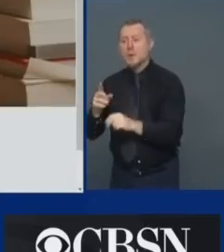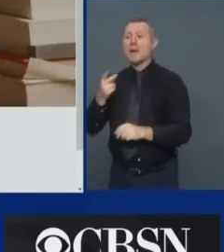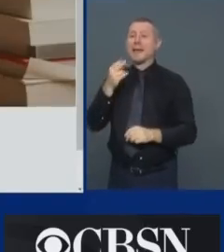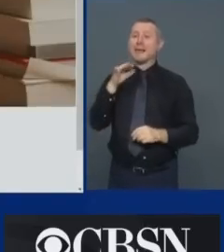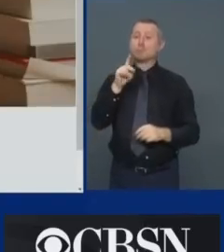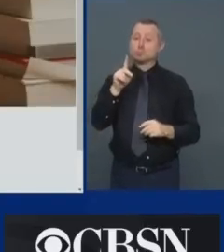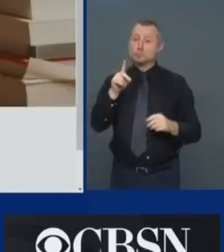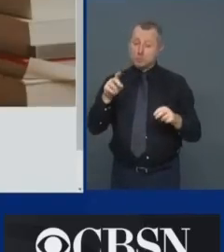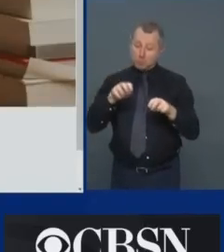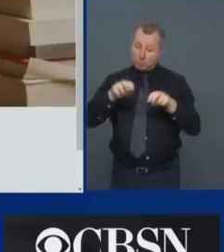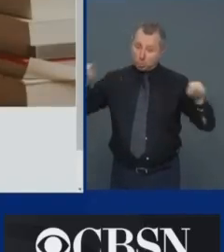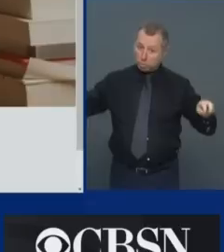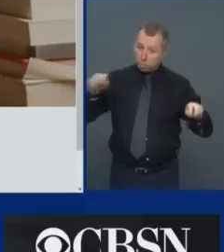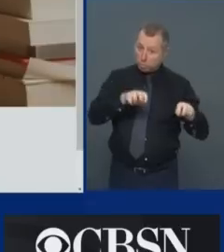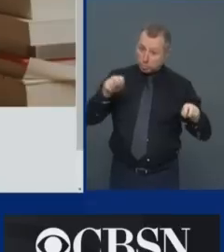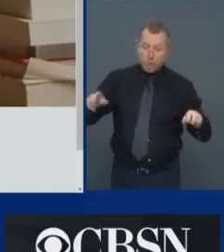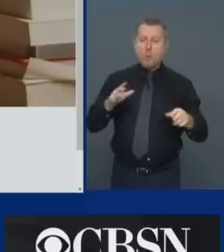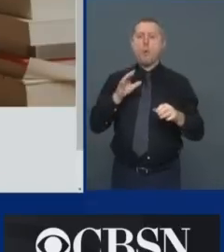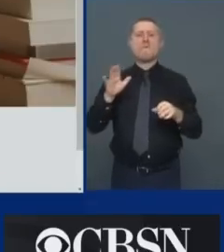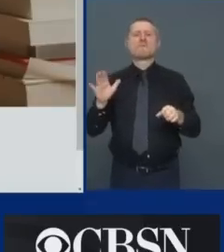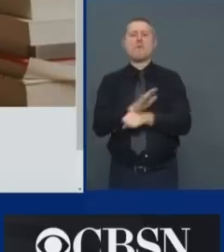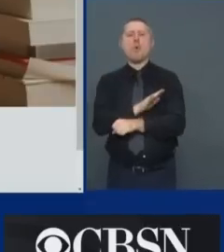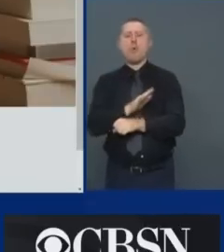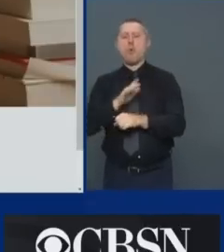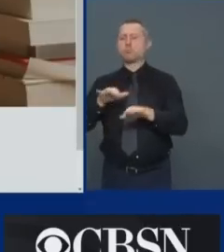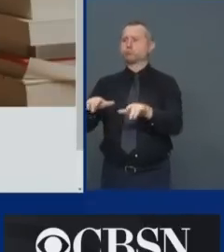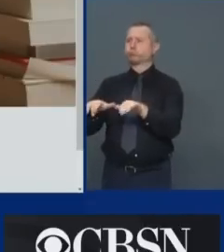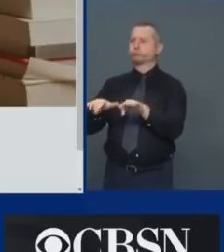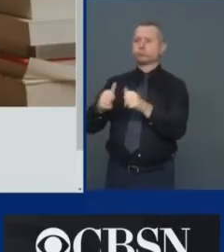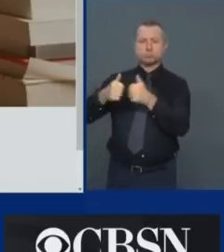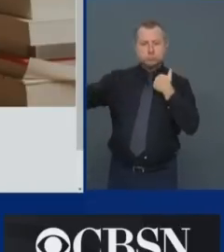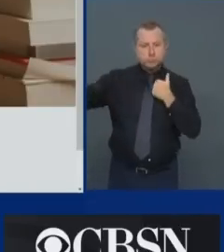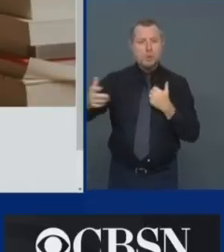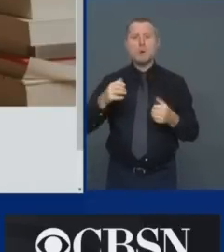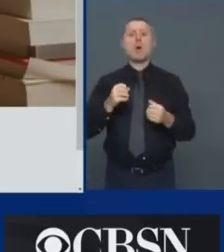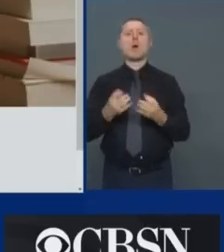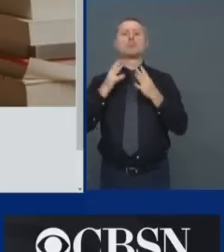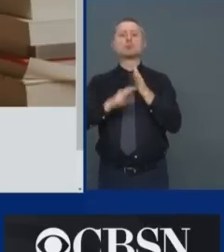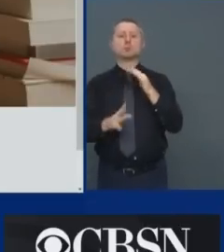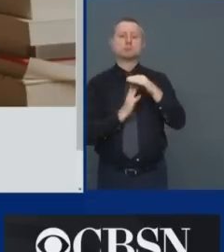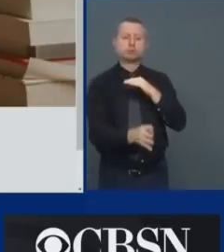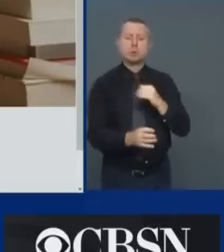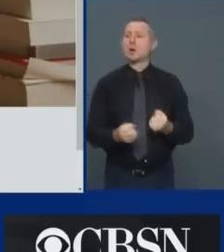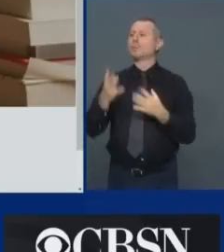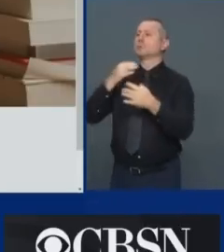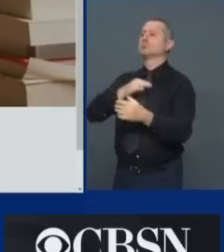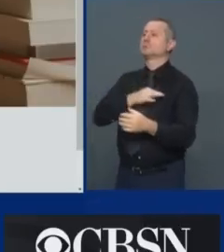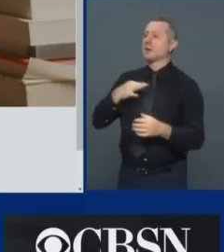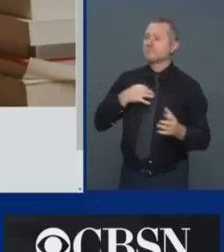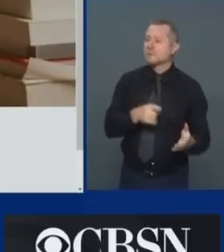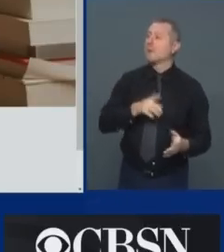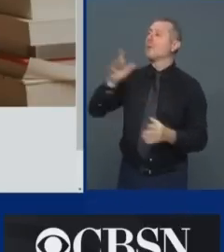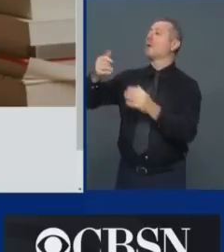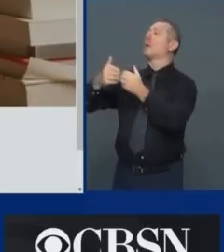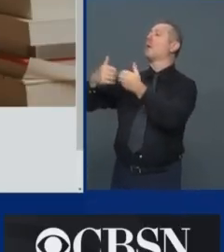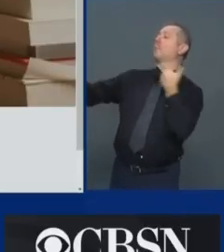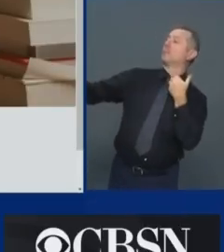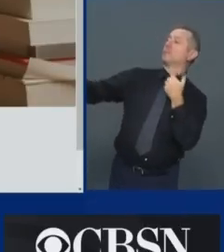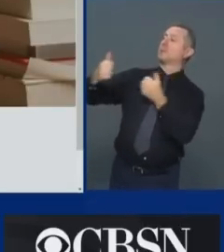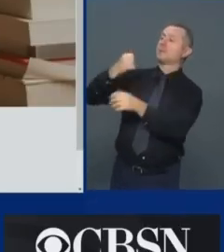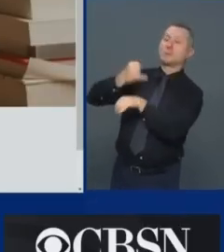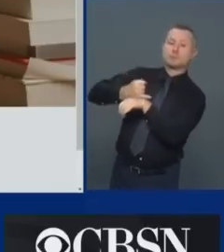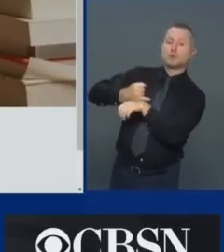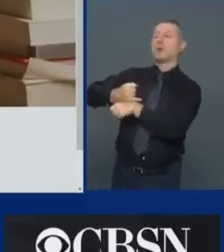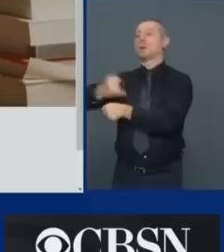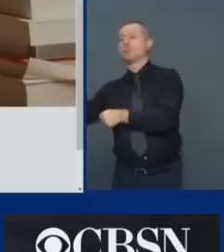enrolled students, teachers, and staff who are on-site or off-site. Number of COVID tests and positive results for on-site students,